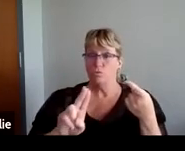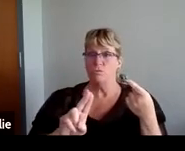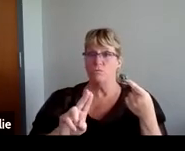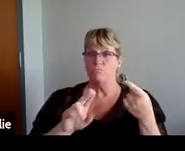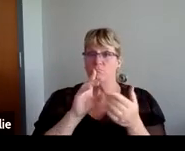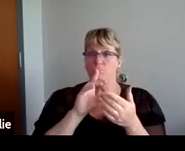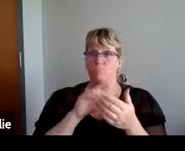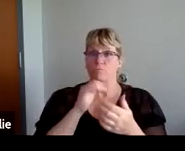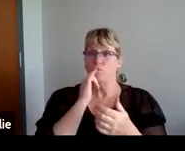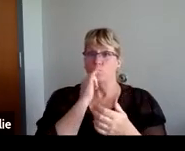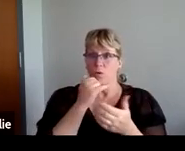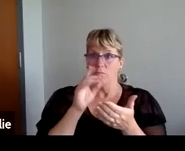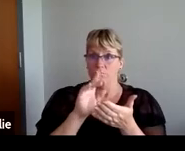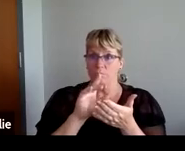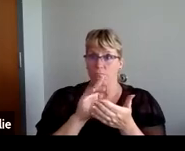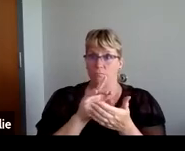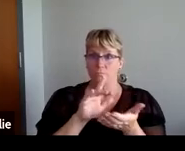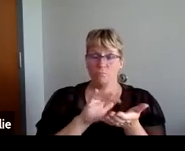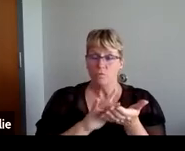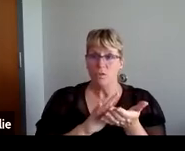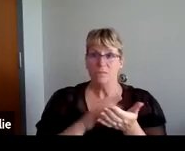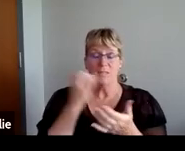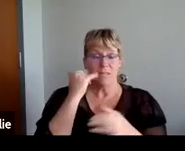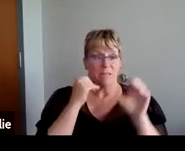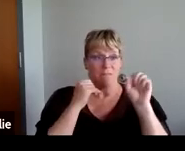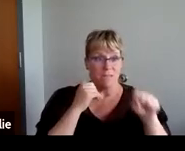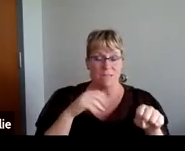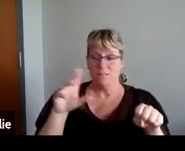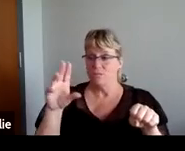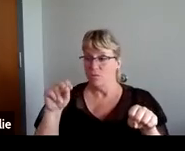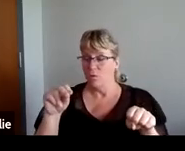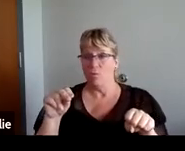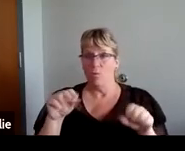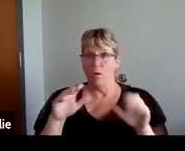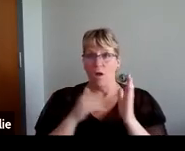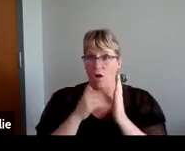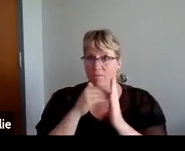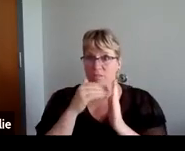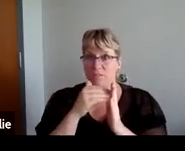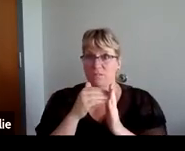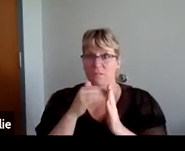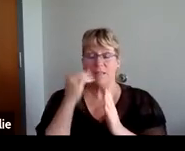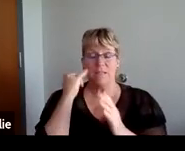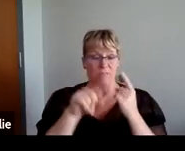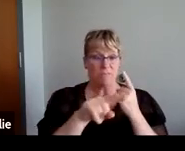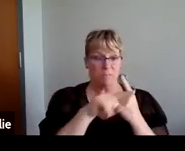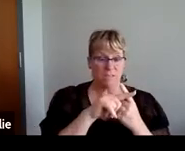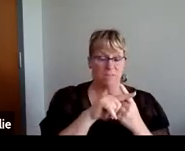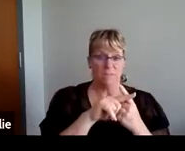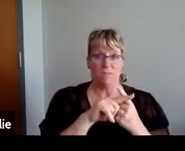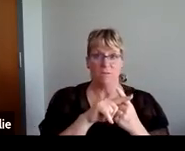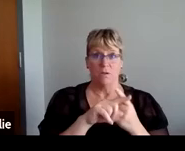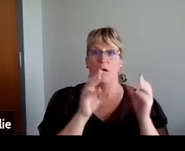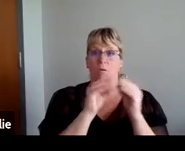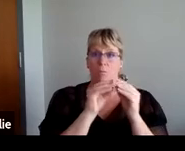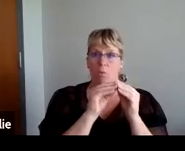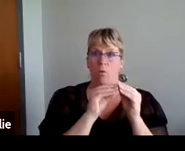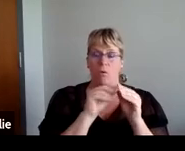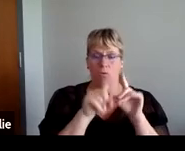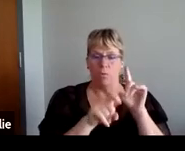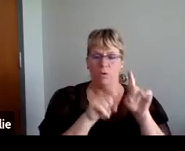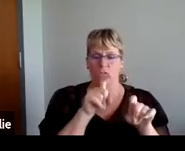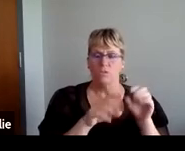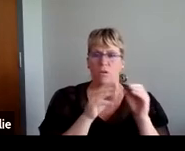substances of abuse? If so, what? If so, how often? If that's positive, you're going to explore more. You're going to